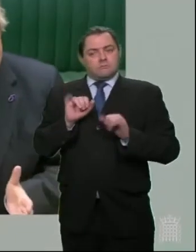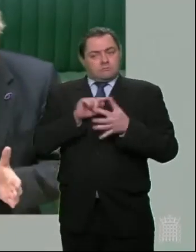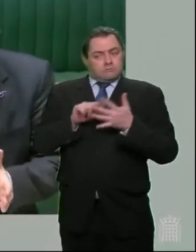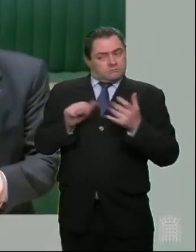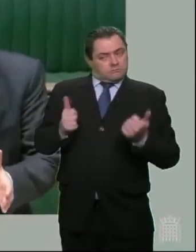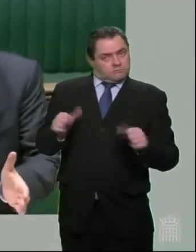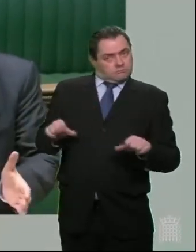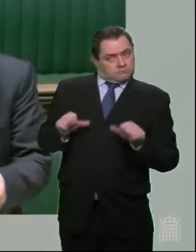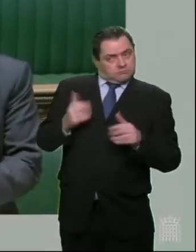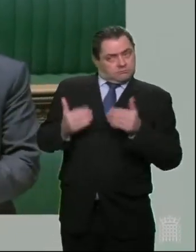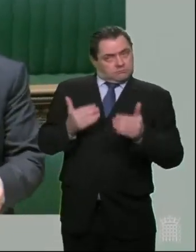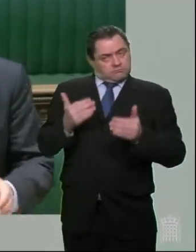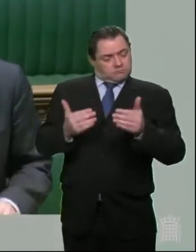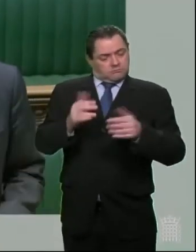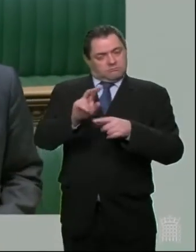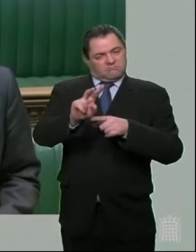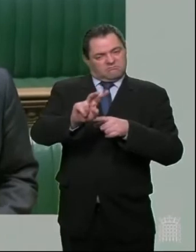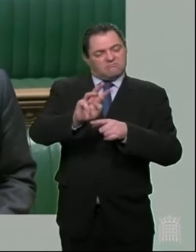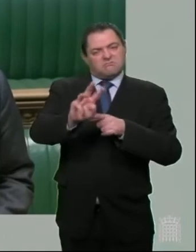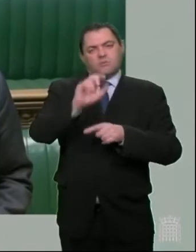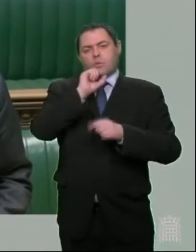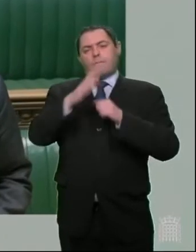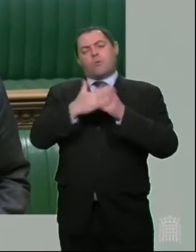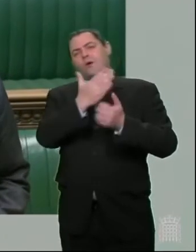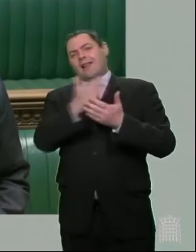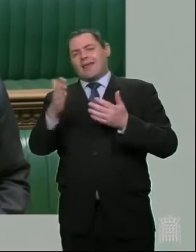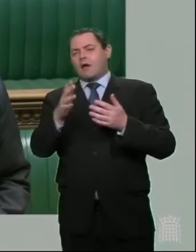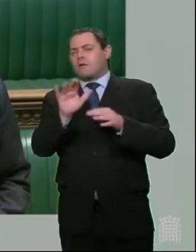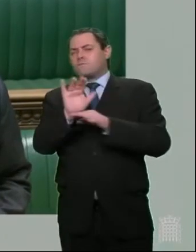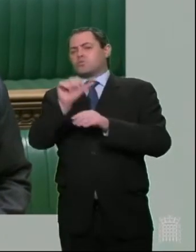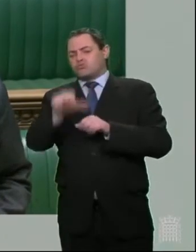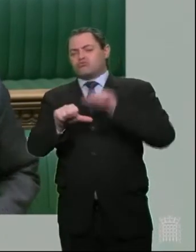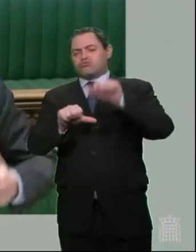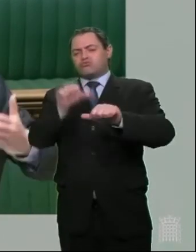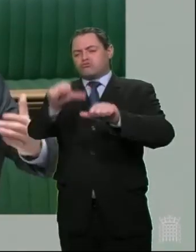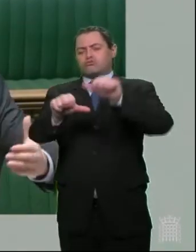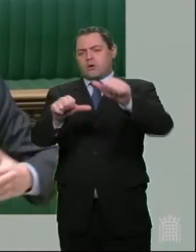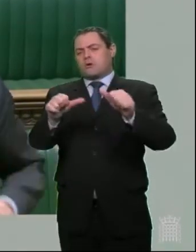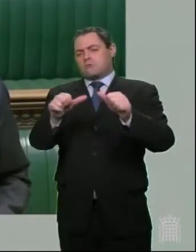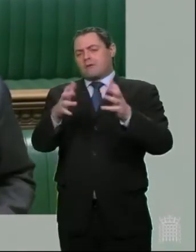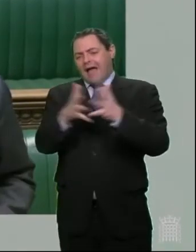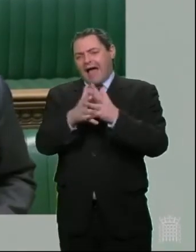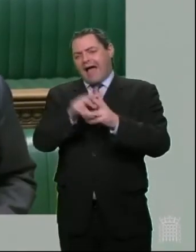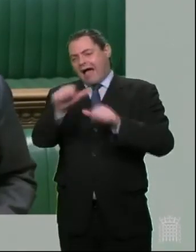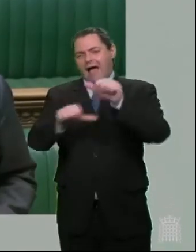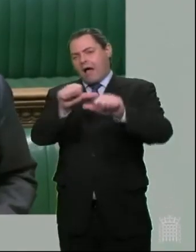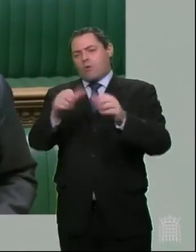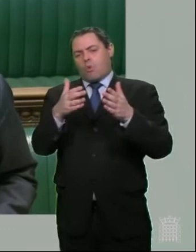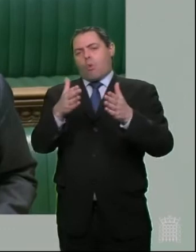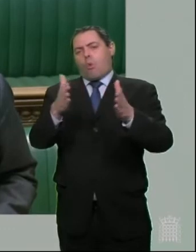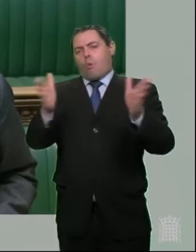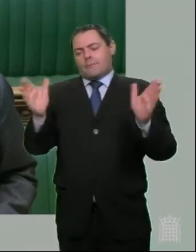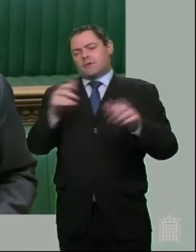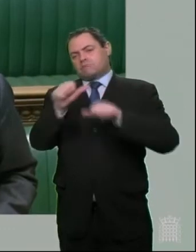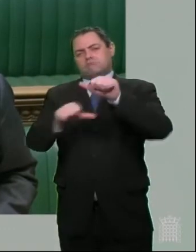setting out a broader roadmap for the way forward for the whole country, Mr. Speaker, of a kind I think that